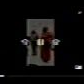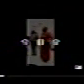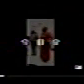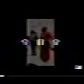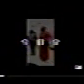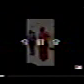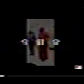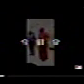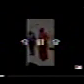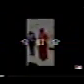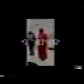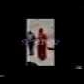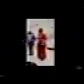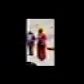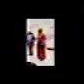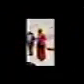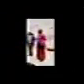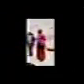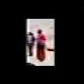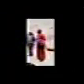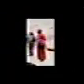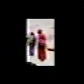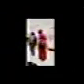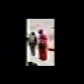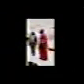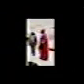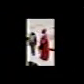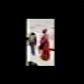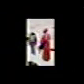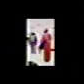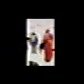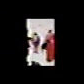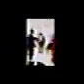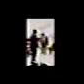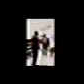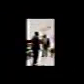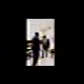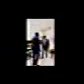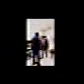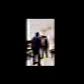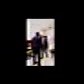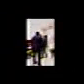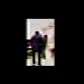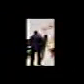be partakers of the miracle power in Jesus' name.